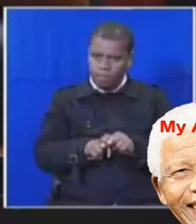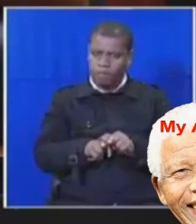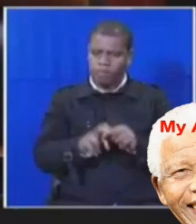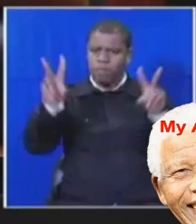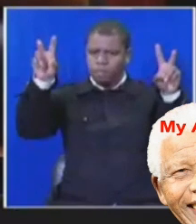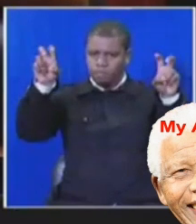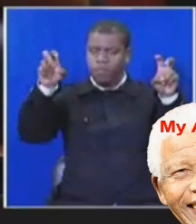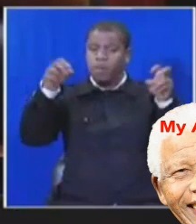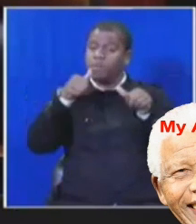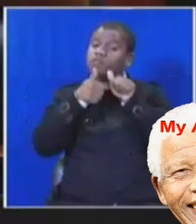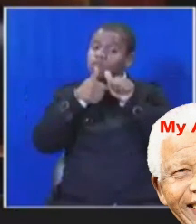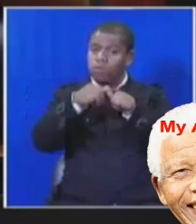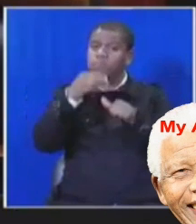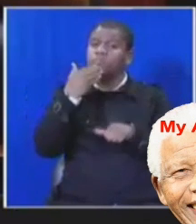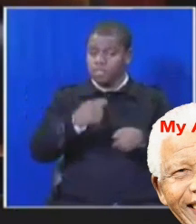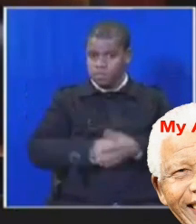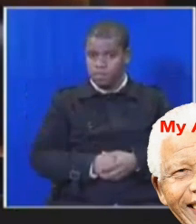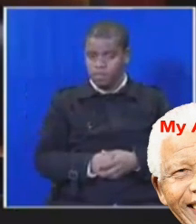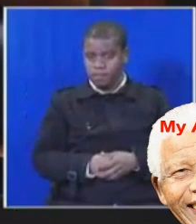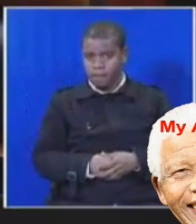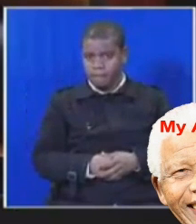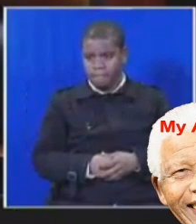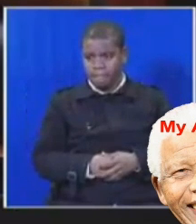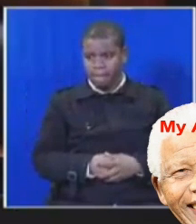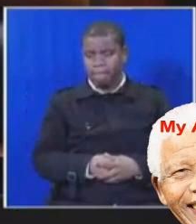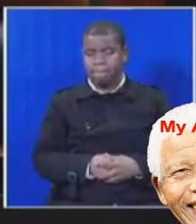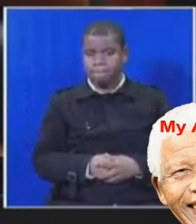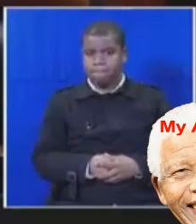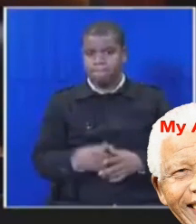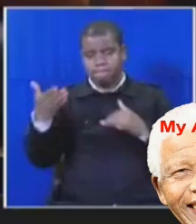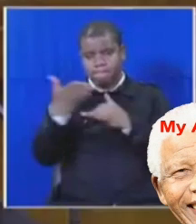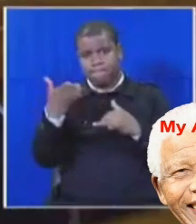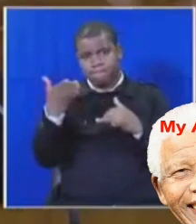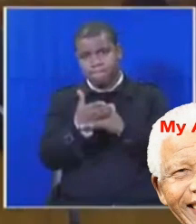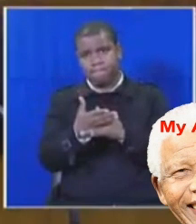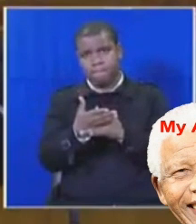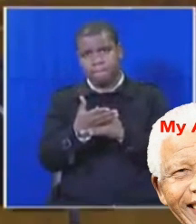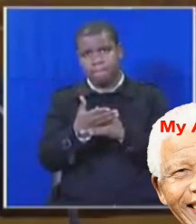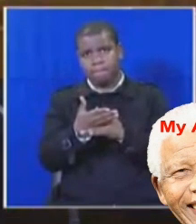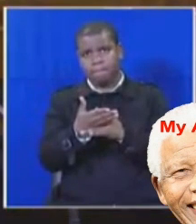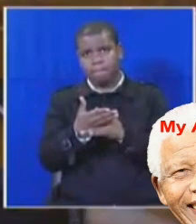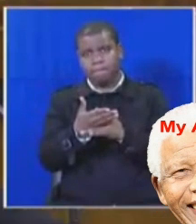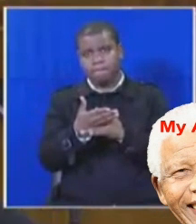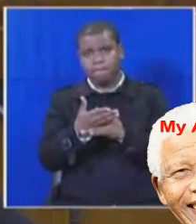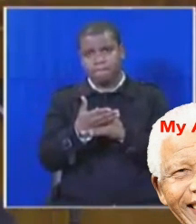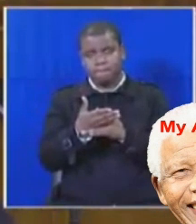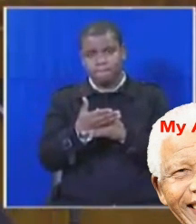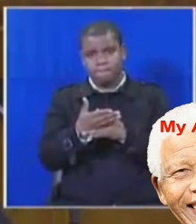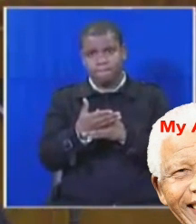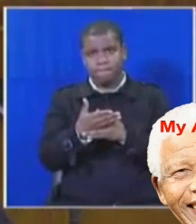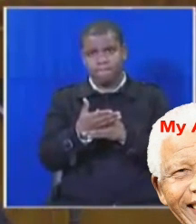topic, on your speech? Thank you, Chair. You'll Honorable also Chair. recall that They can't speak on this subject. Honorable because